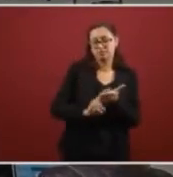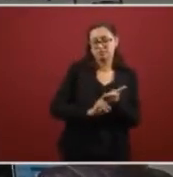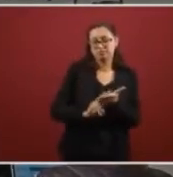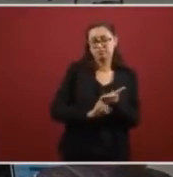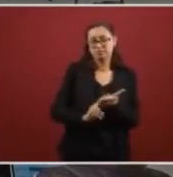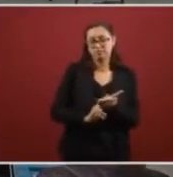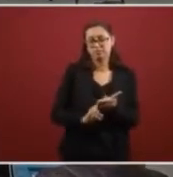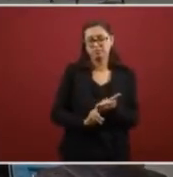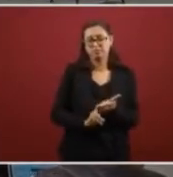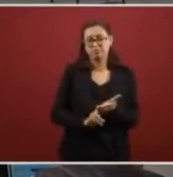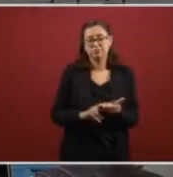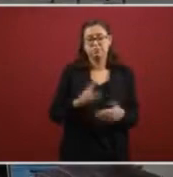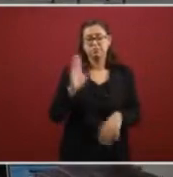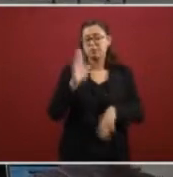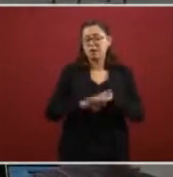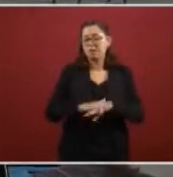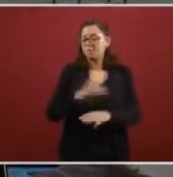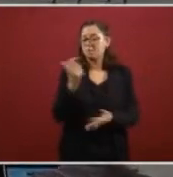gasoline,